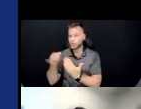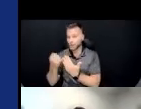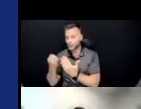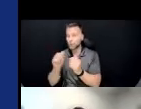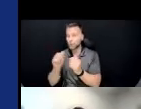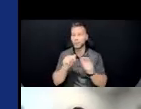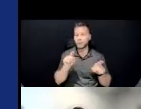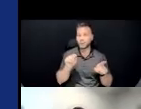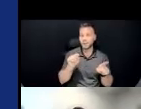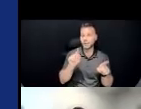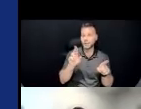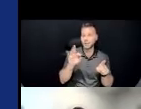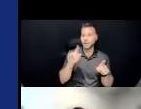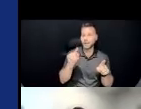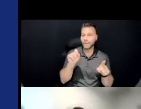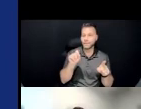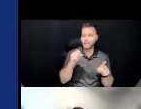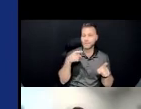um,